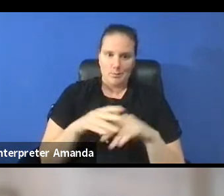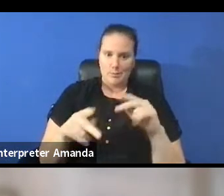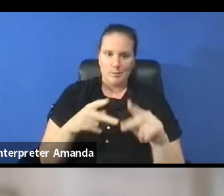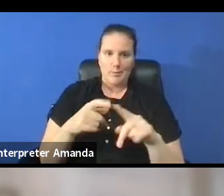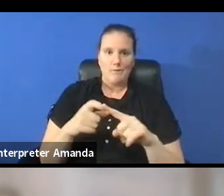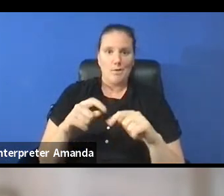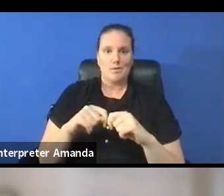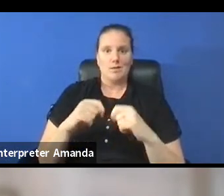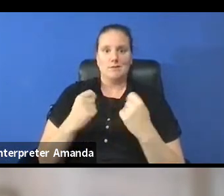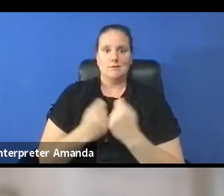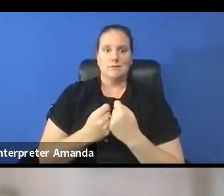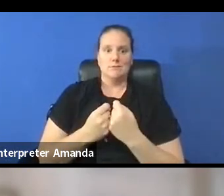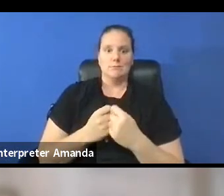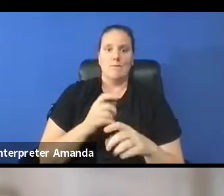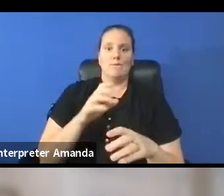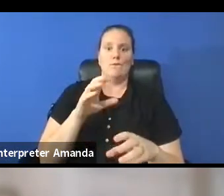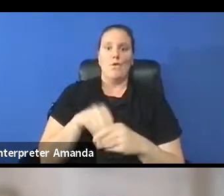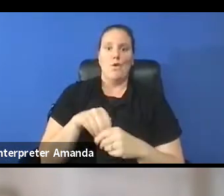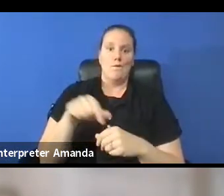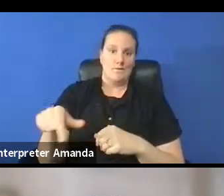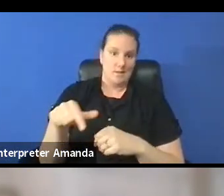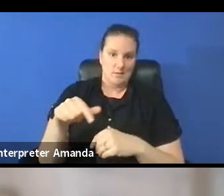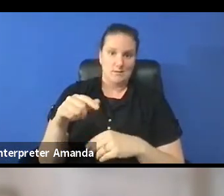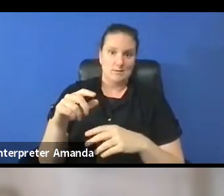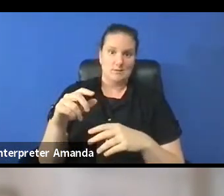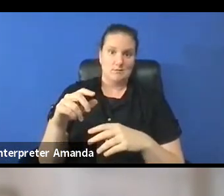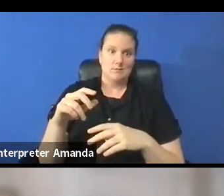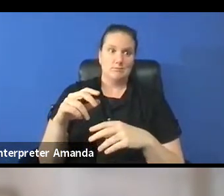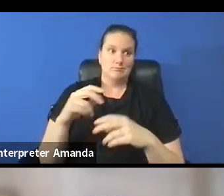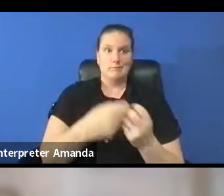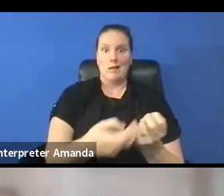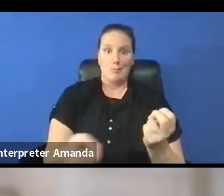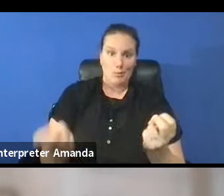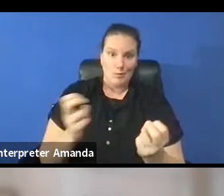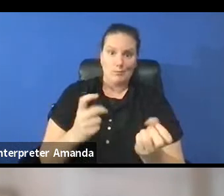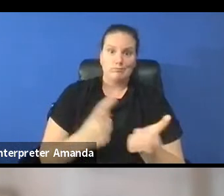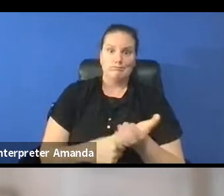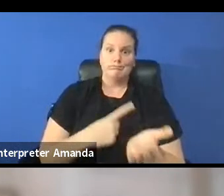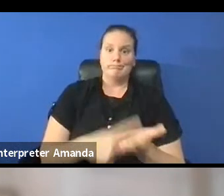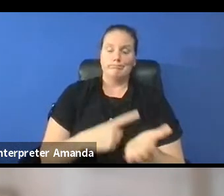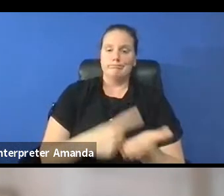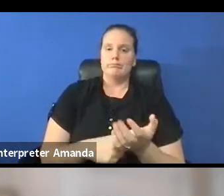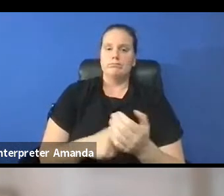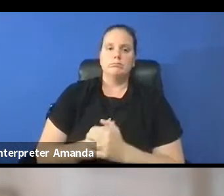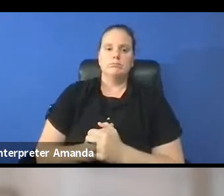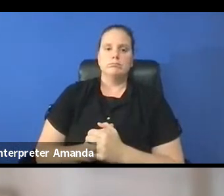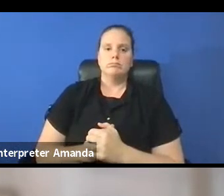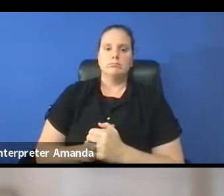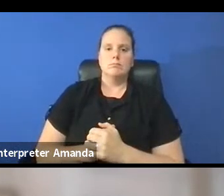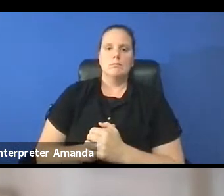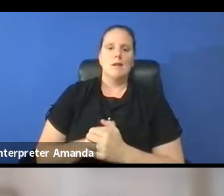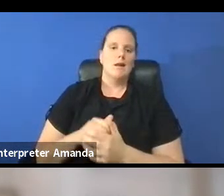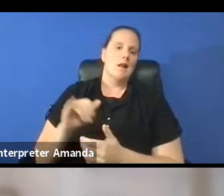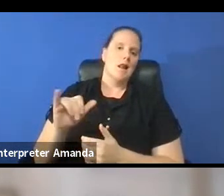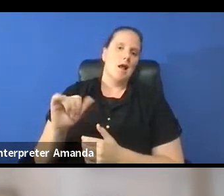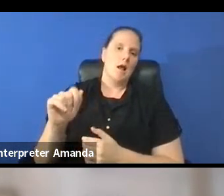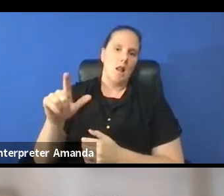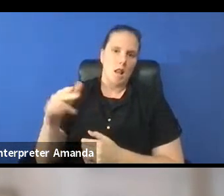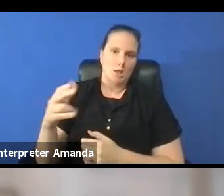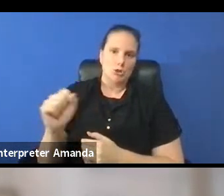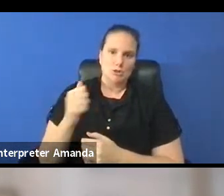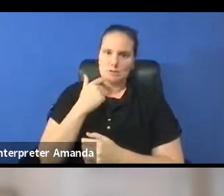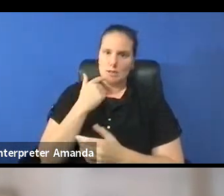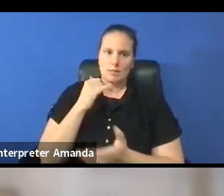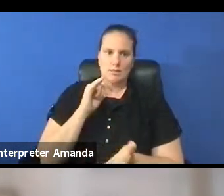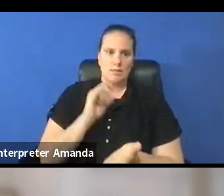team being at the table? And otherwise it's just as Alicia said, otherwise it's just a cute